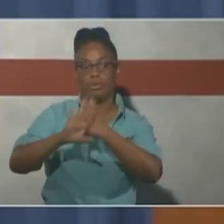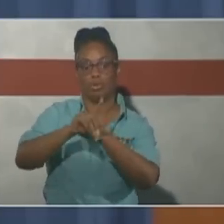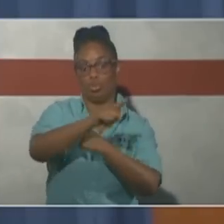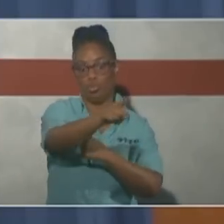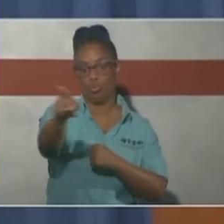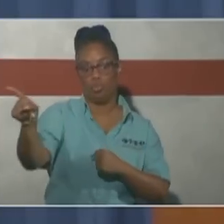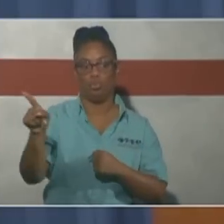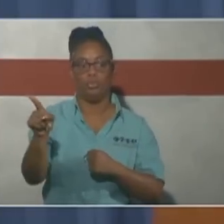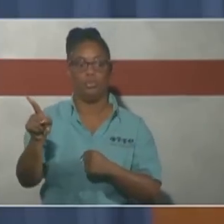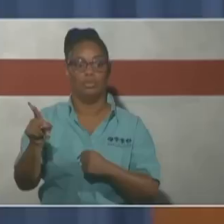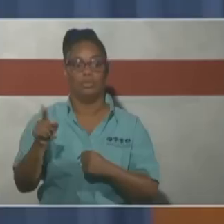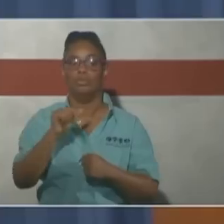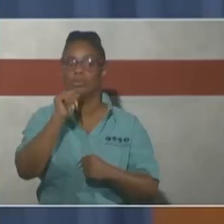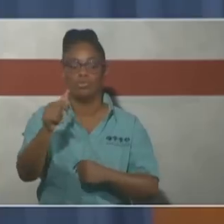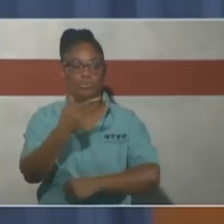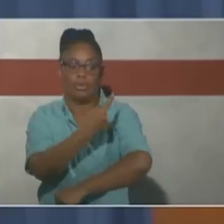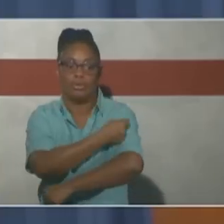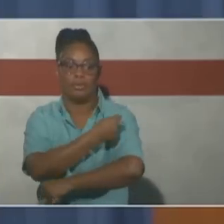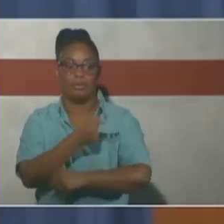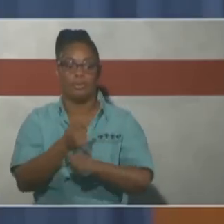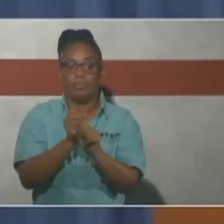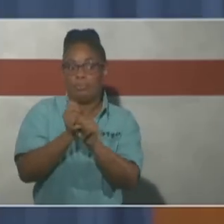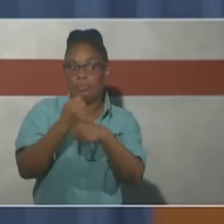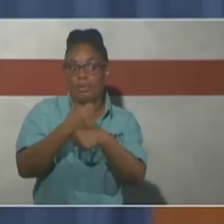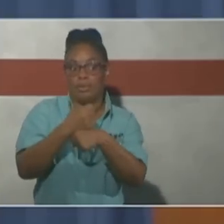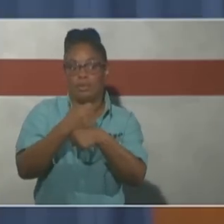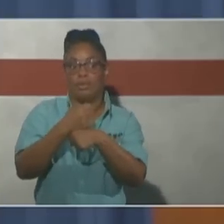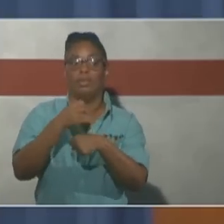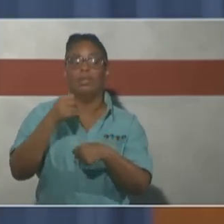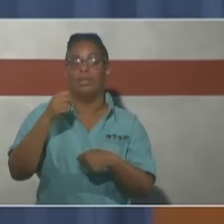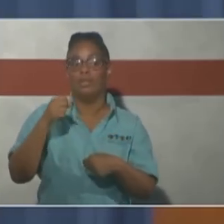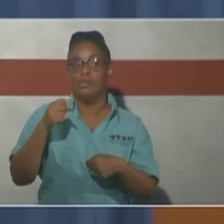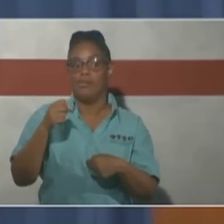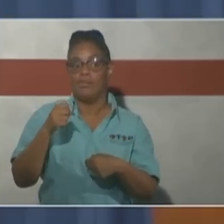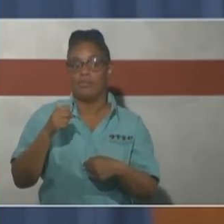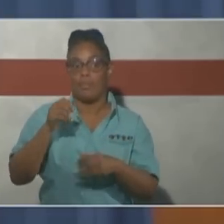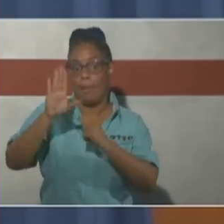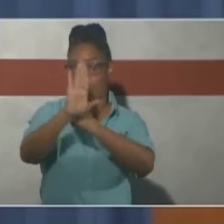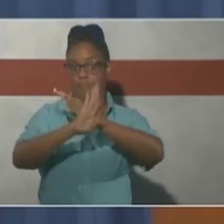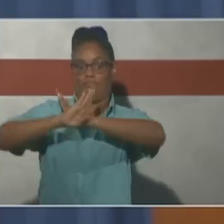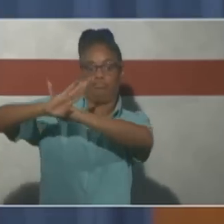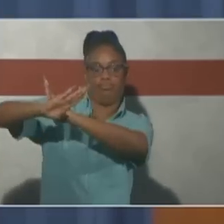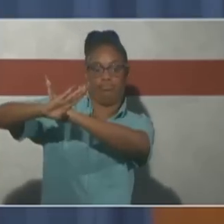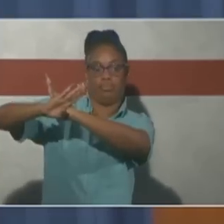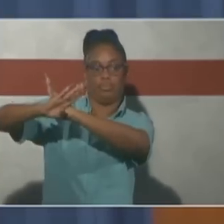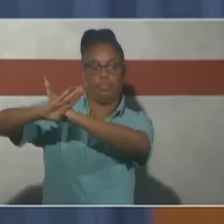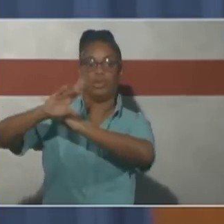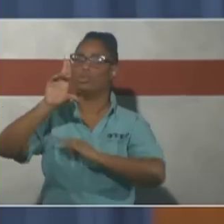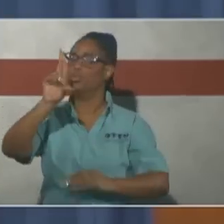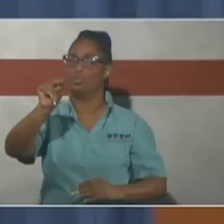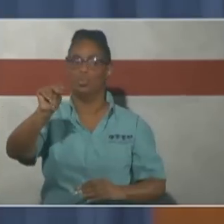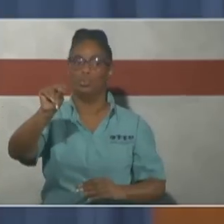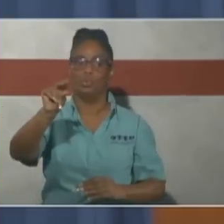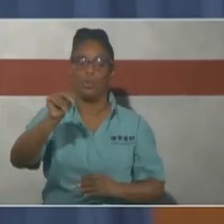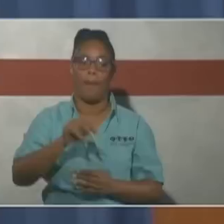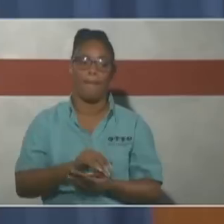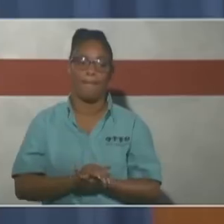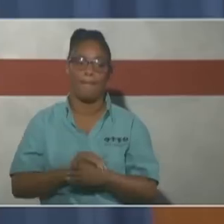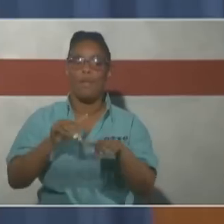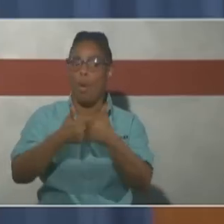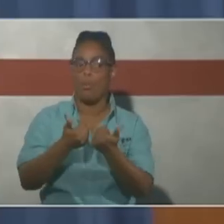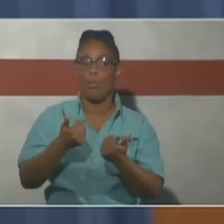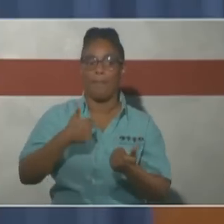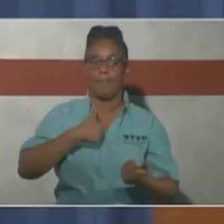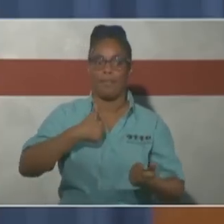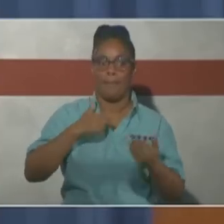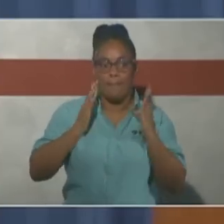regardless of whether it's COVID-19, influenza, dengue, yellow fever, whatever, the job of the vaccine is to reduce your risk